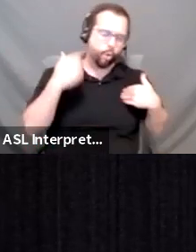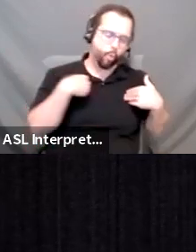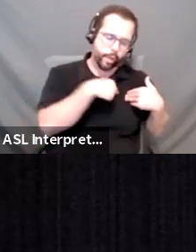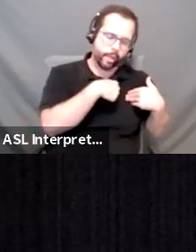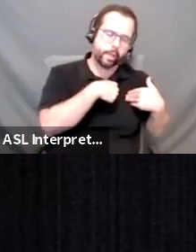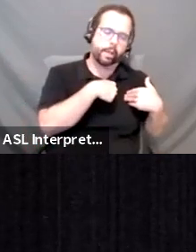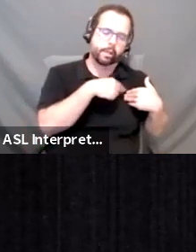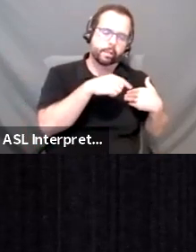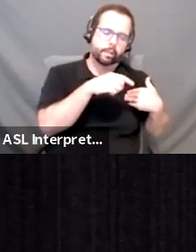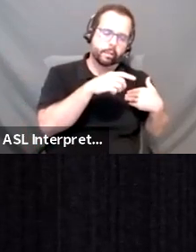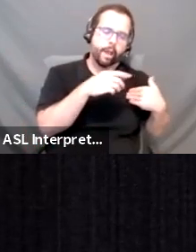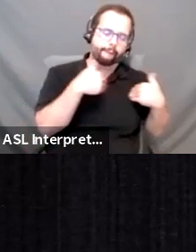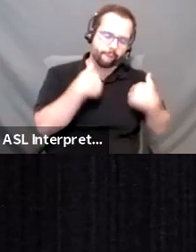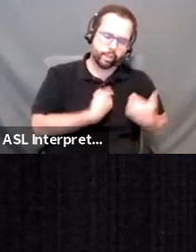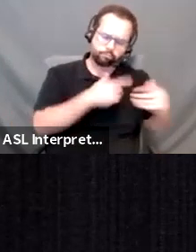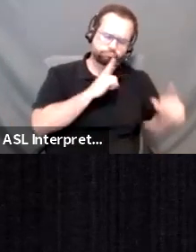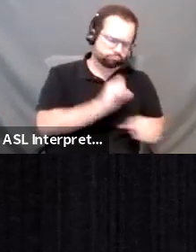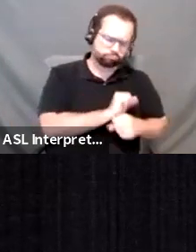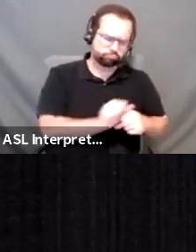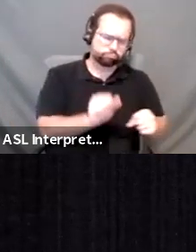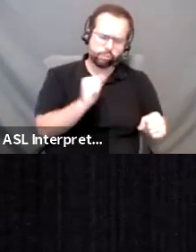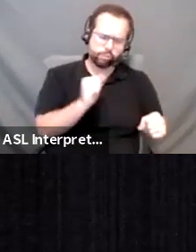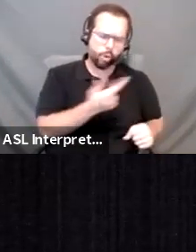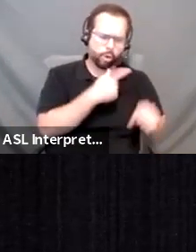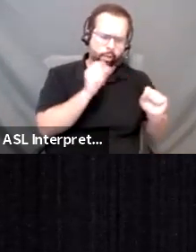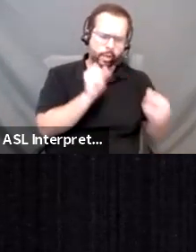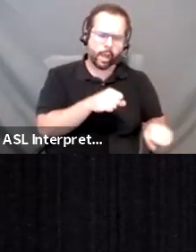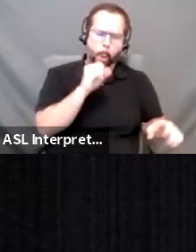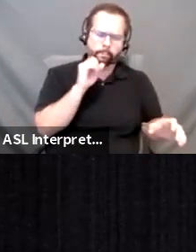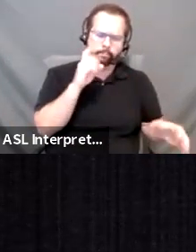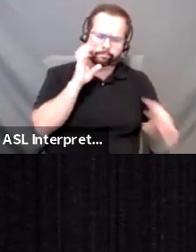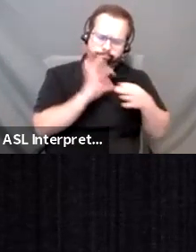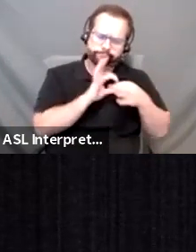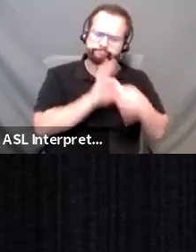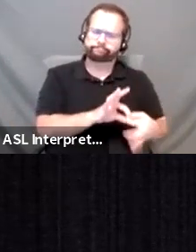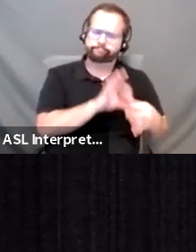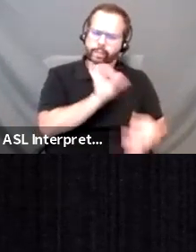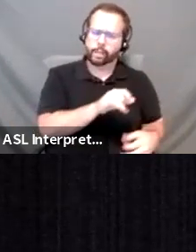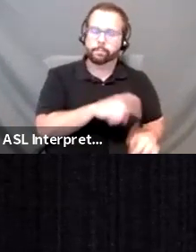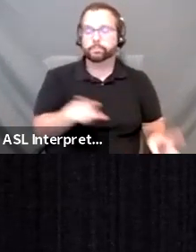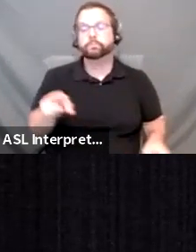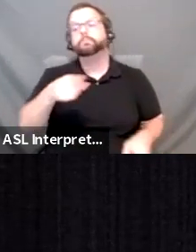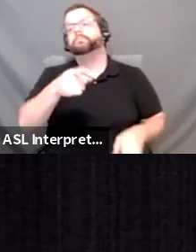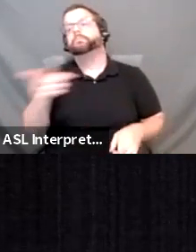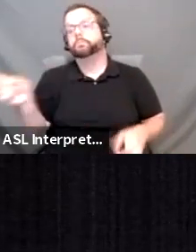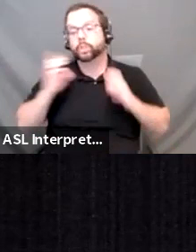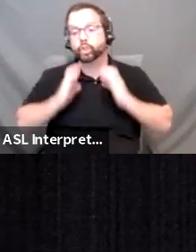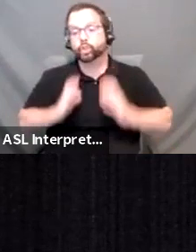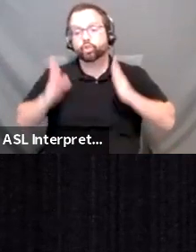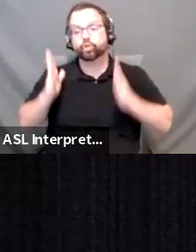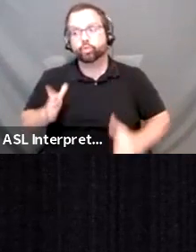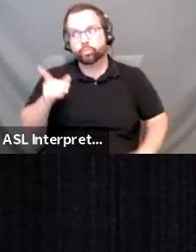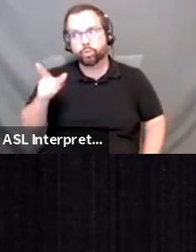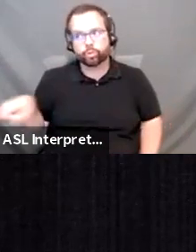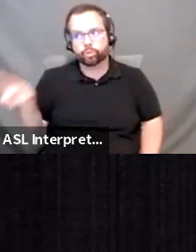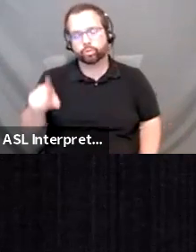sure. I think all of us can relate to that. Is there anybody that has found good tricks or ways to get